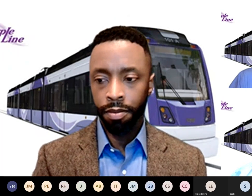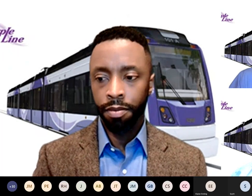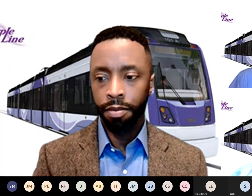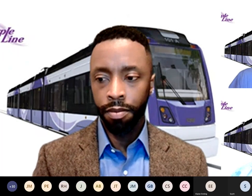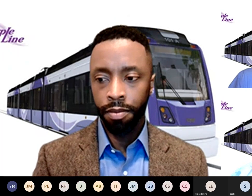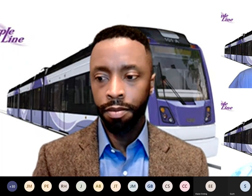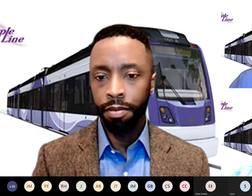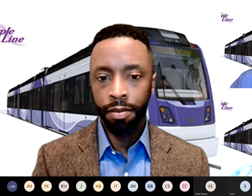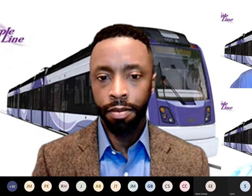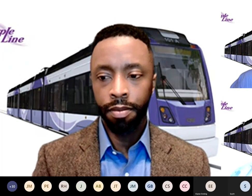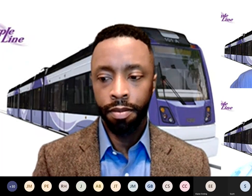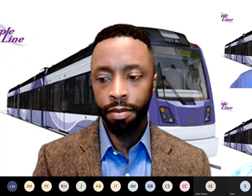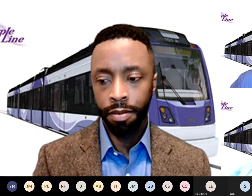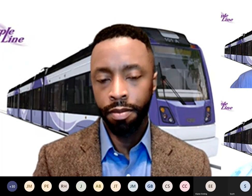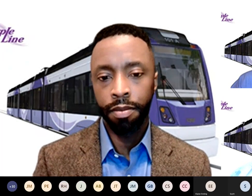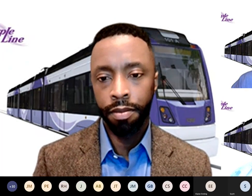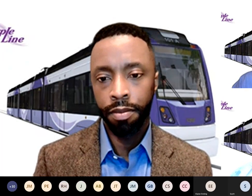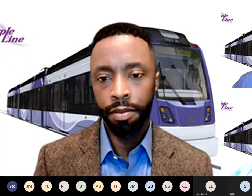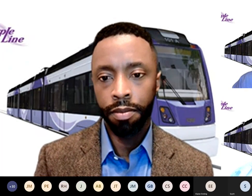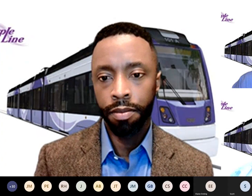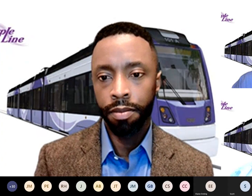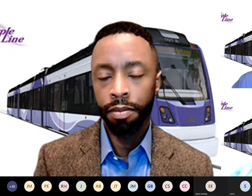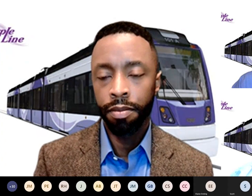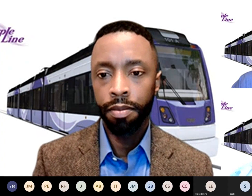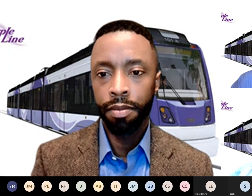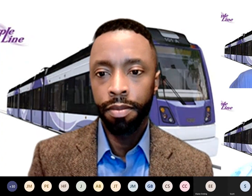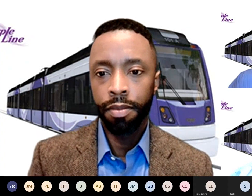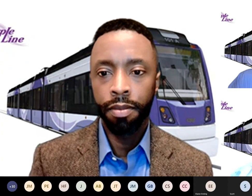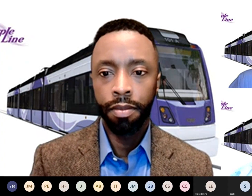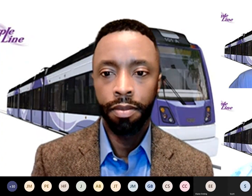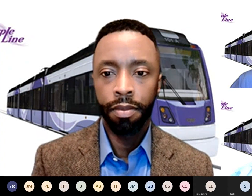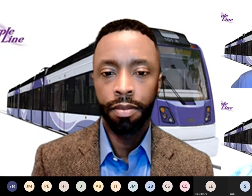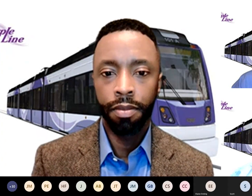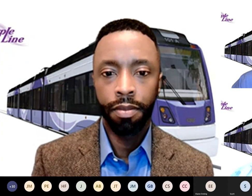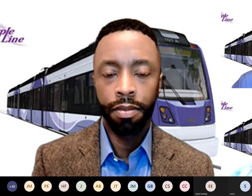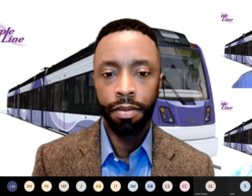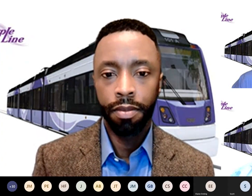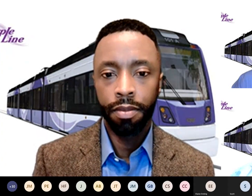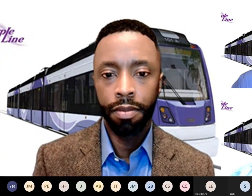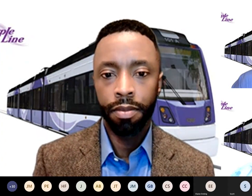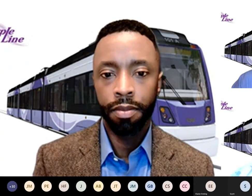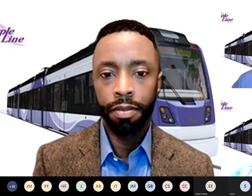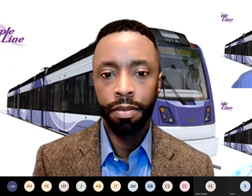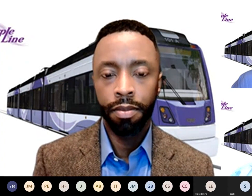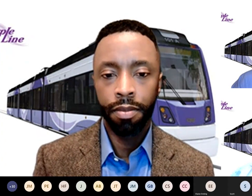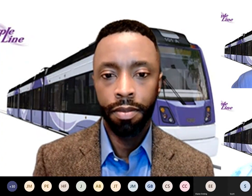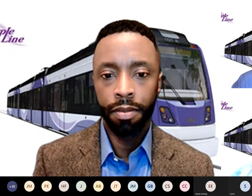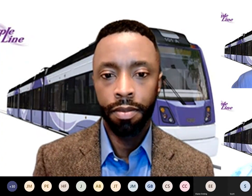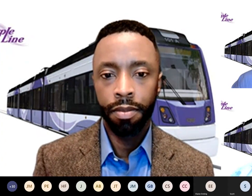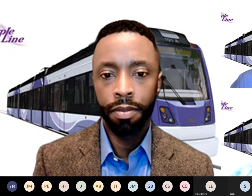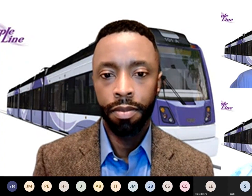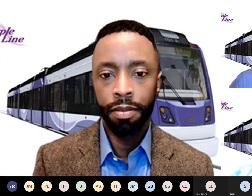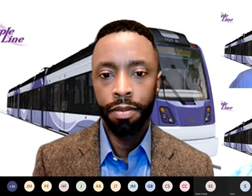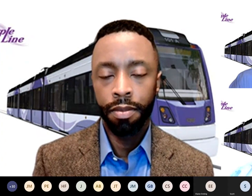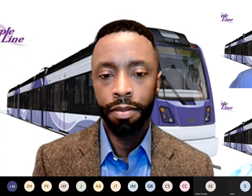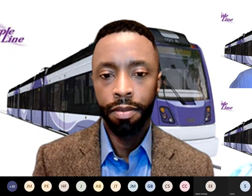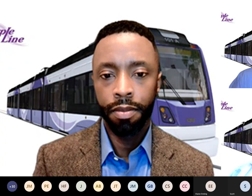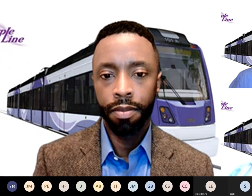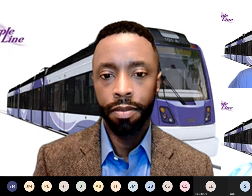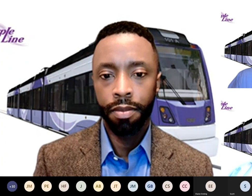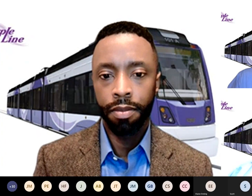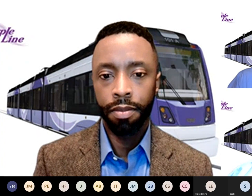Yes. So it's really it's three parts. No one's there, MTA work or MTS